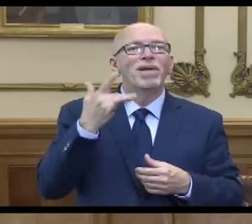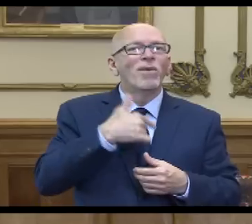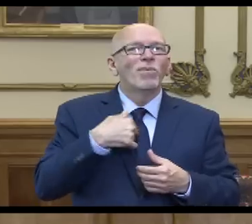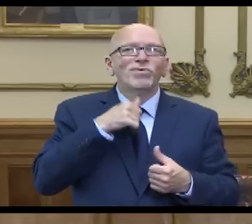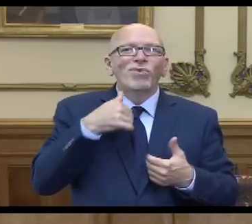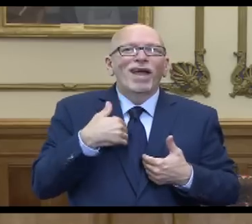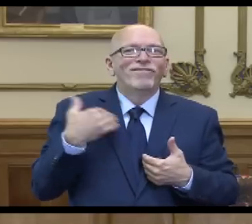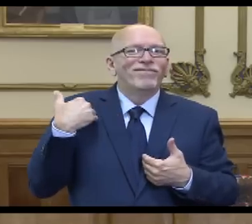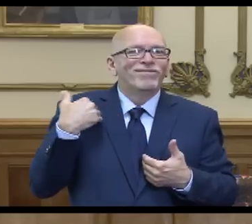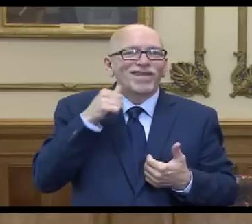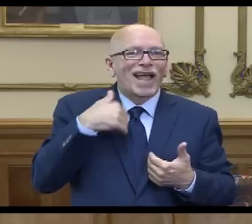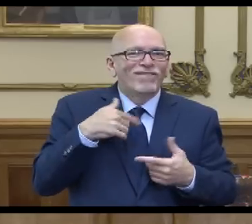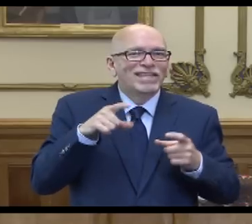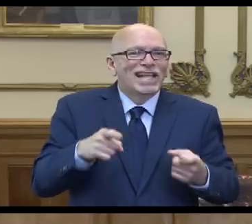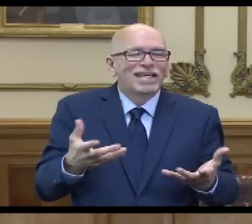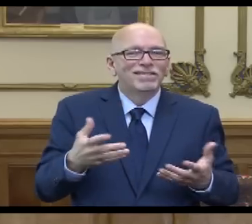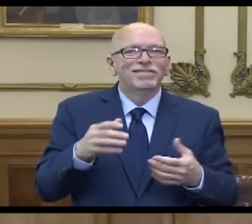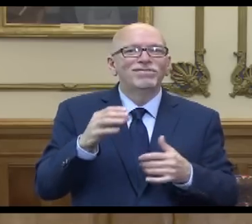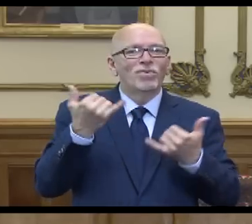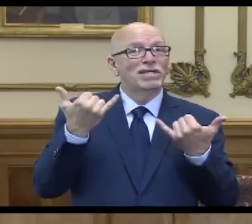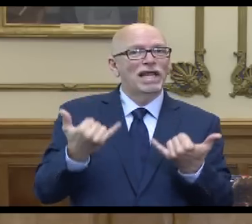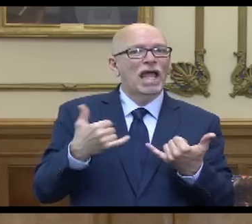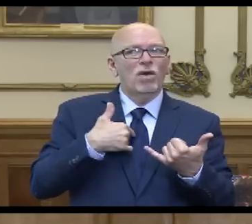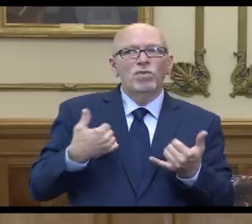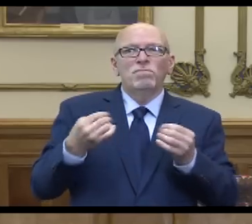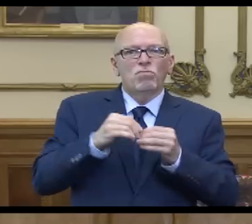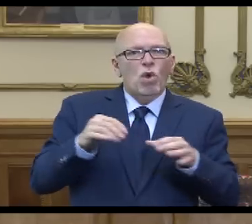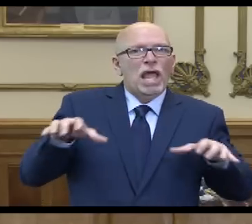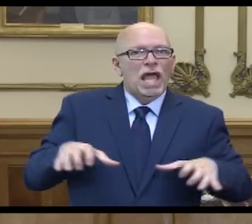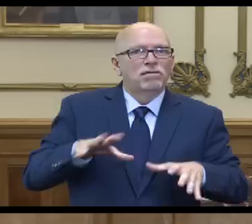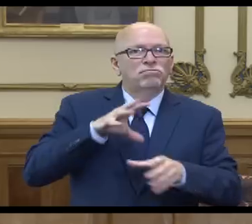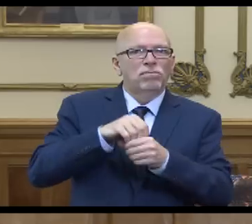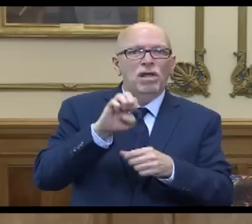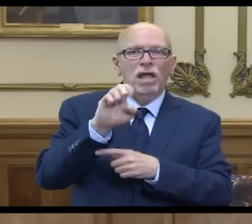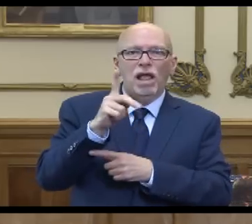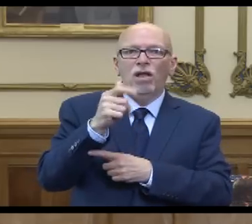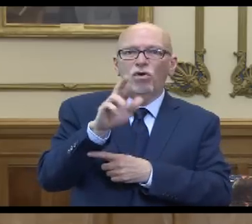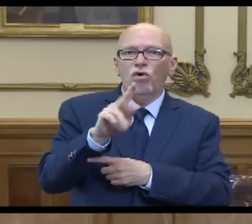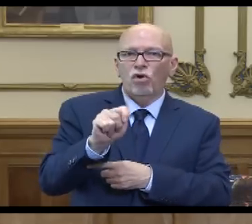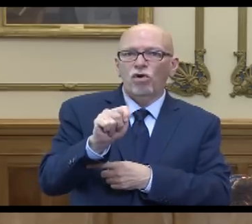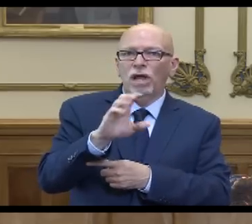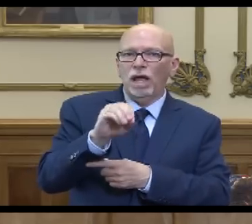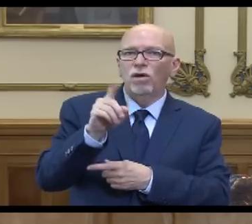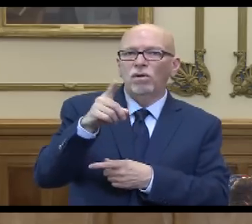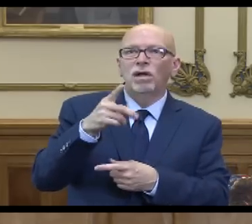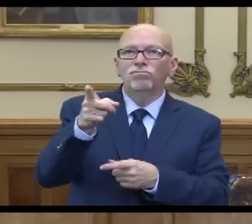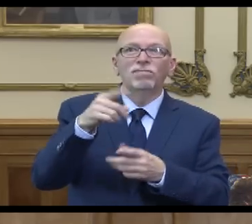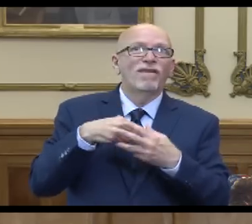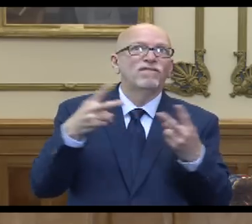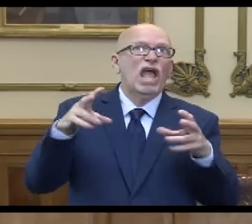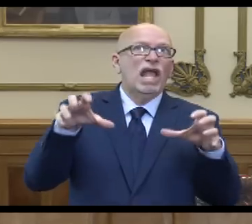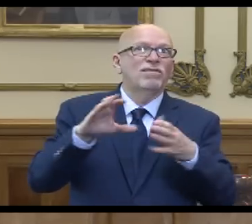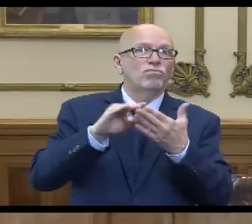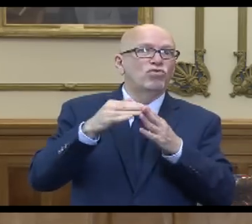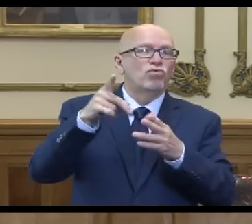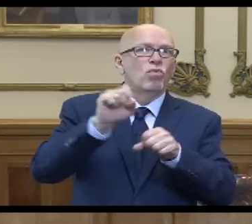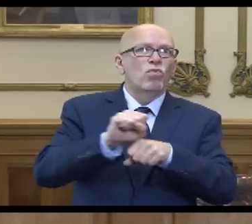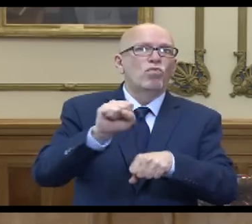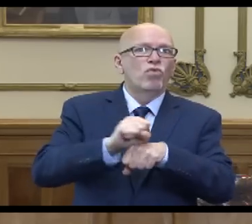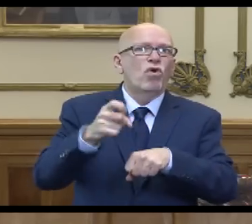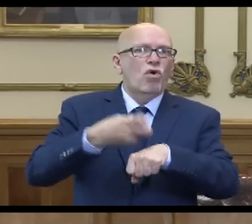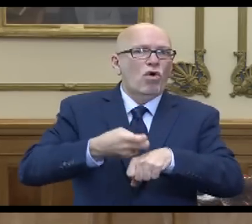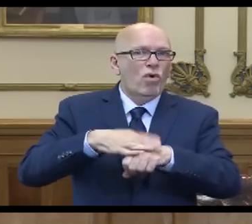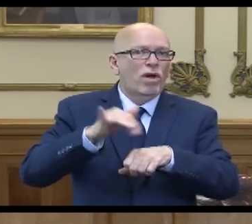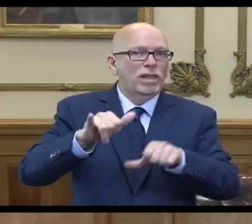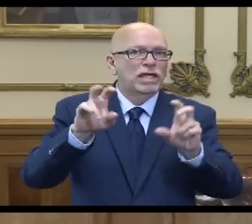just didn't have the tests to do it. So we are very actively engaged in Elkhart County. You have a very active community up there that's working very hard